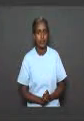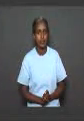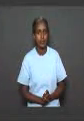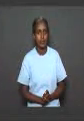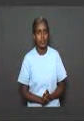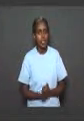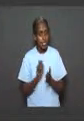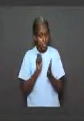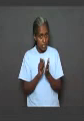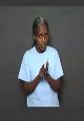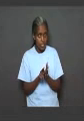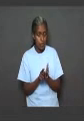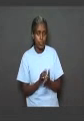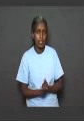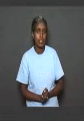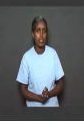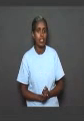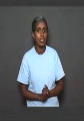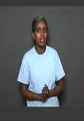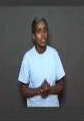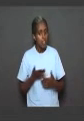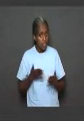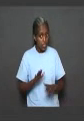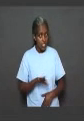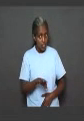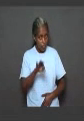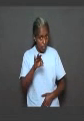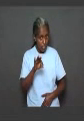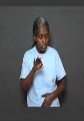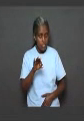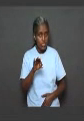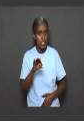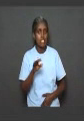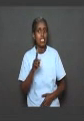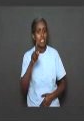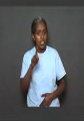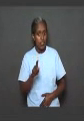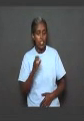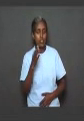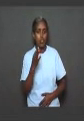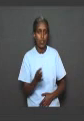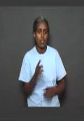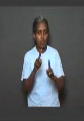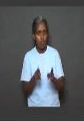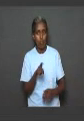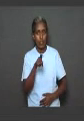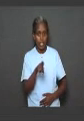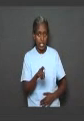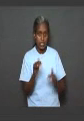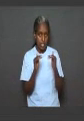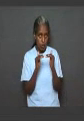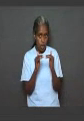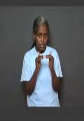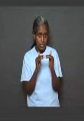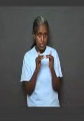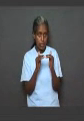As an example, let us find the derivative of f of x